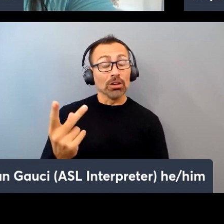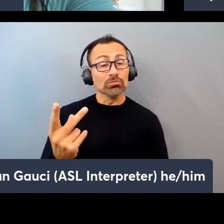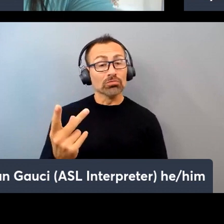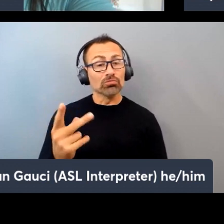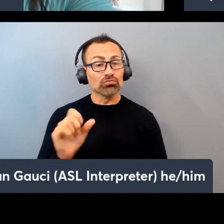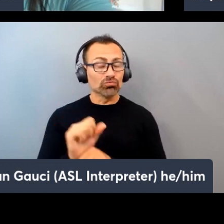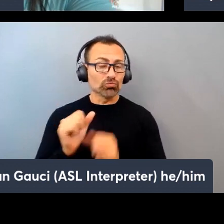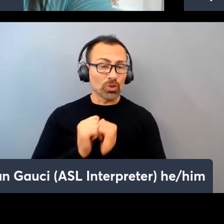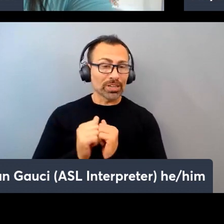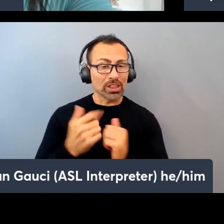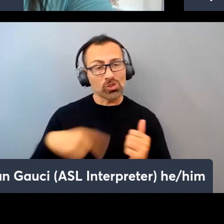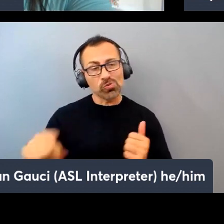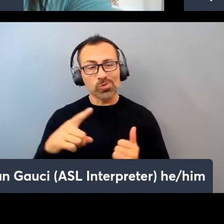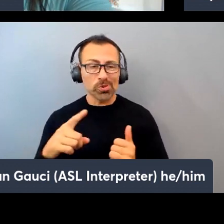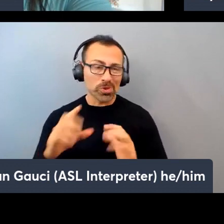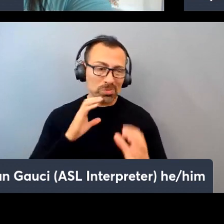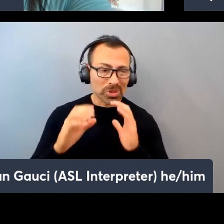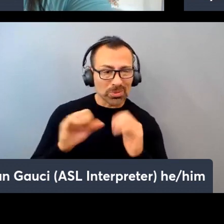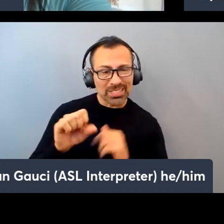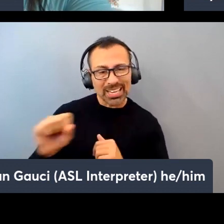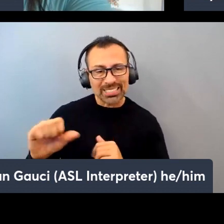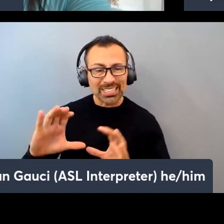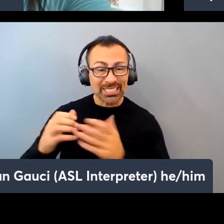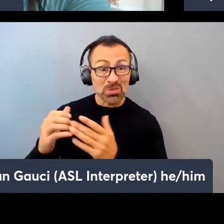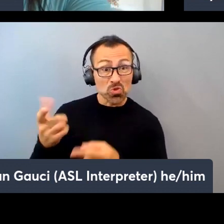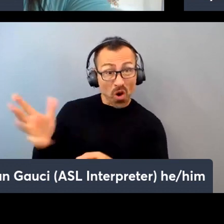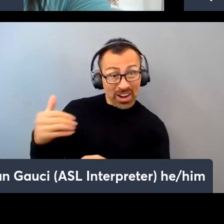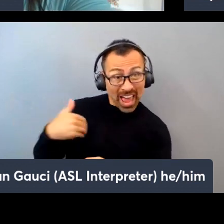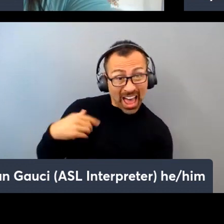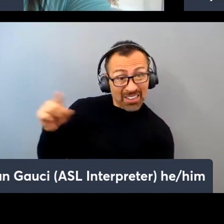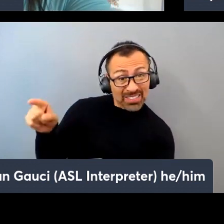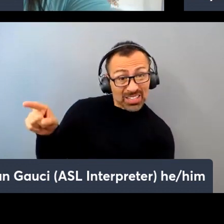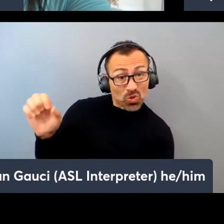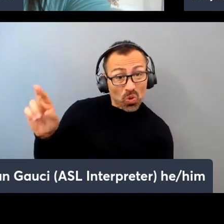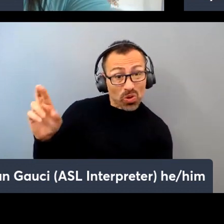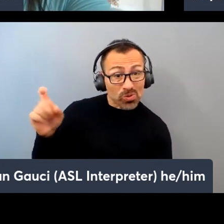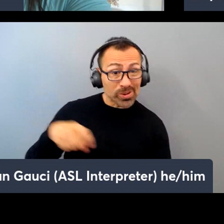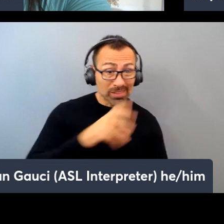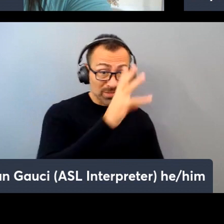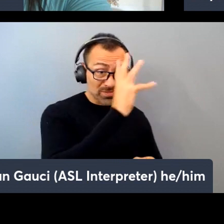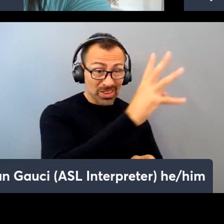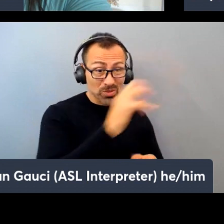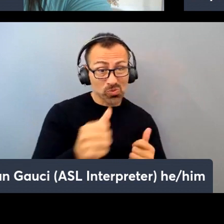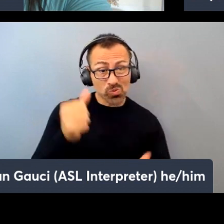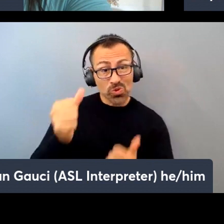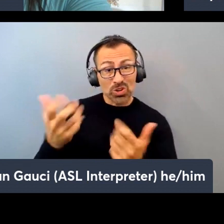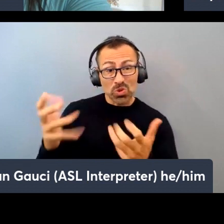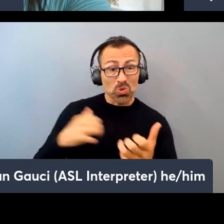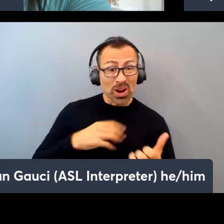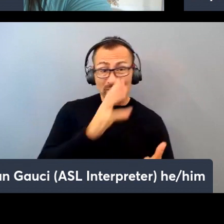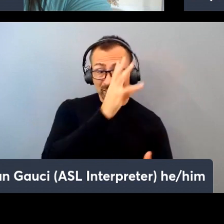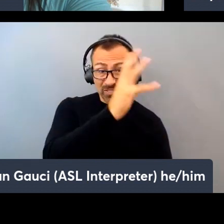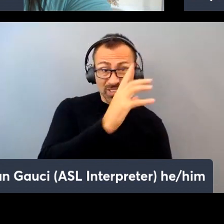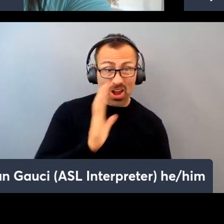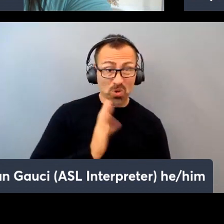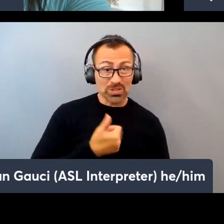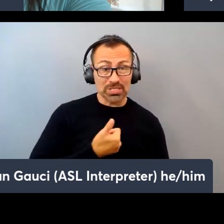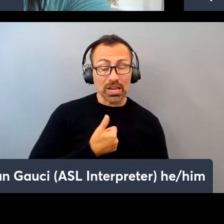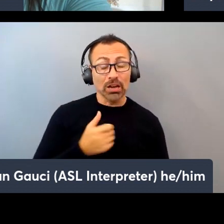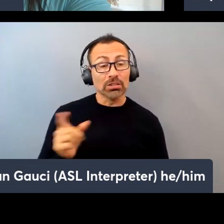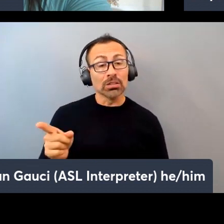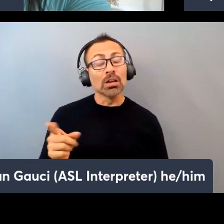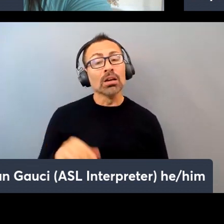StackSets team and tried to determine, hey, do you already have this, right? So that we don't have to go through the process of figuring it all out by ourselves.